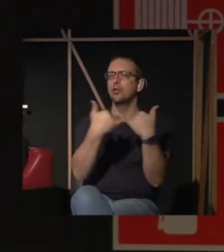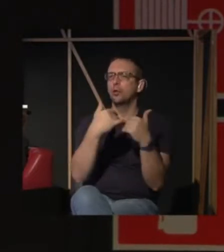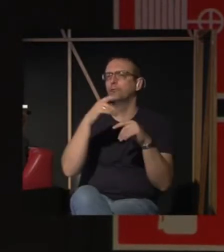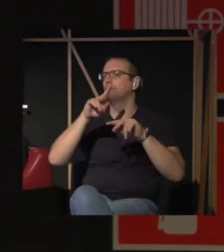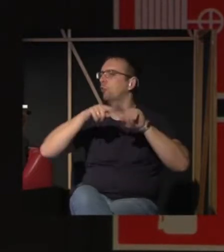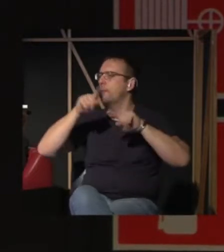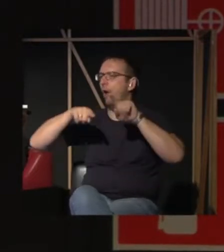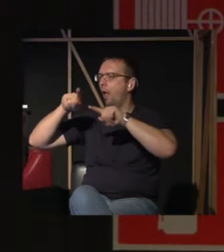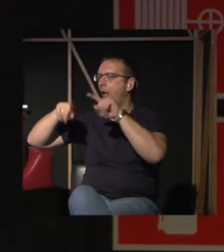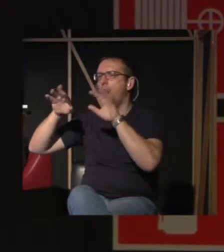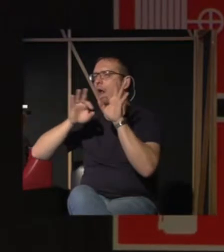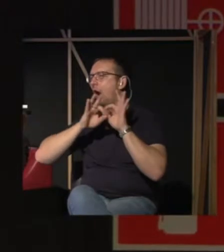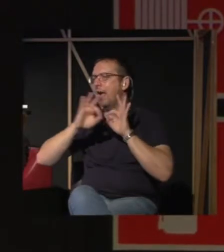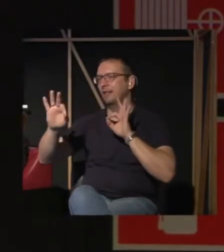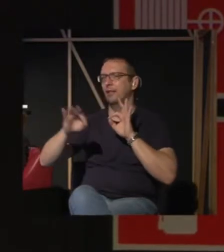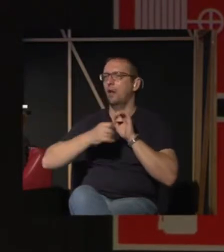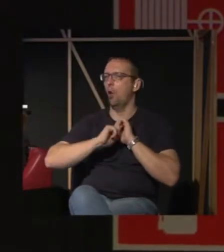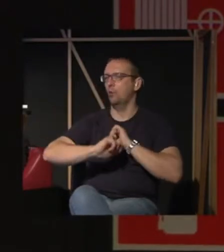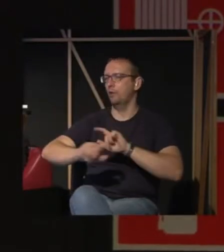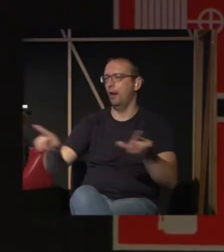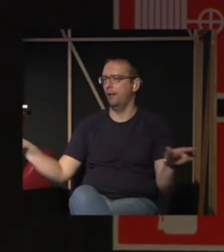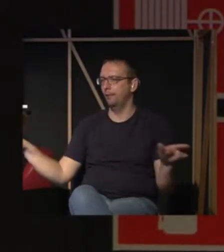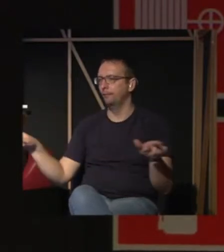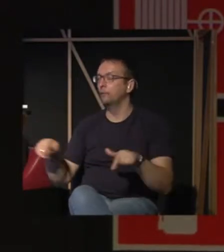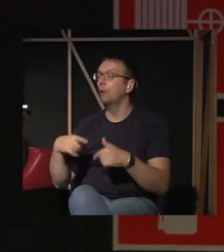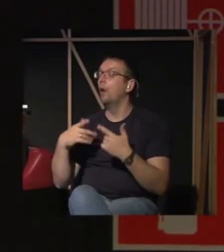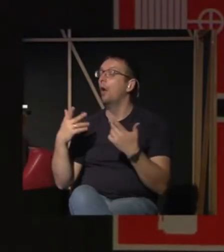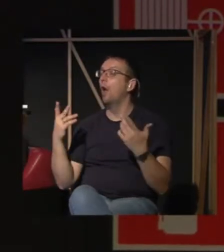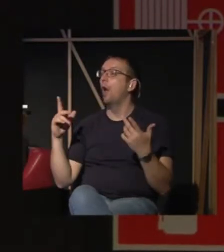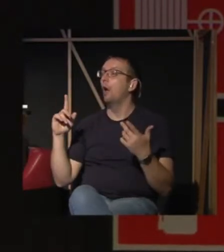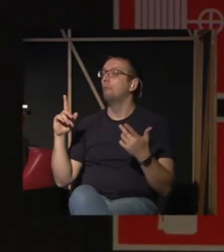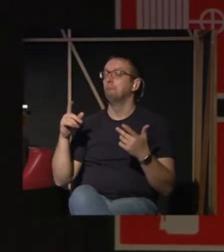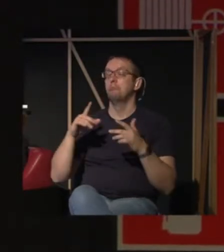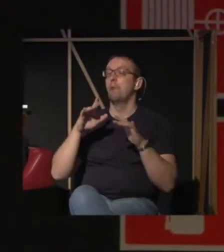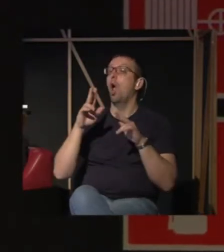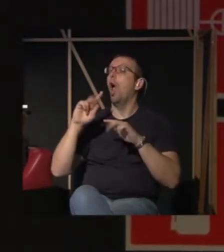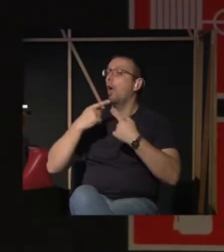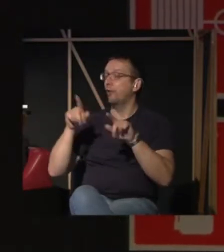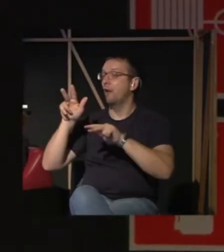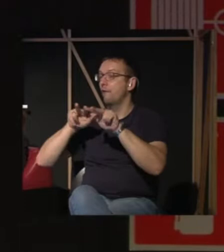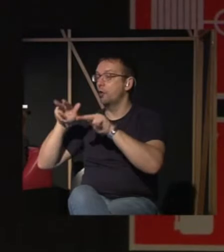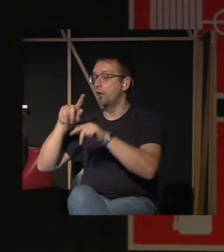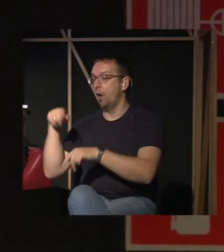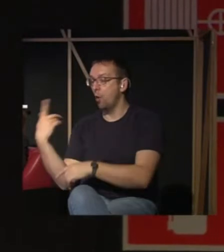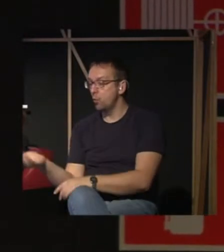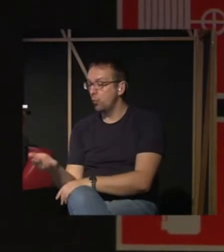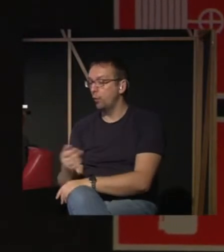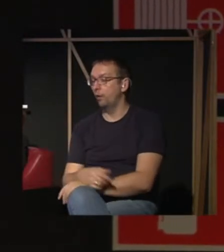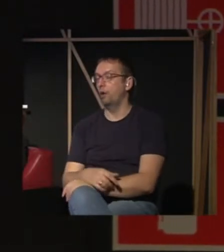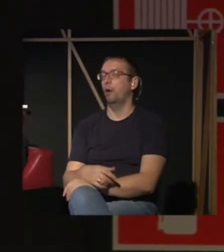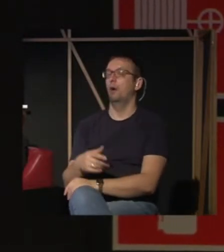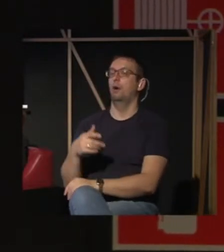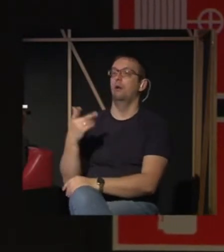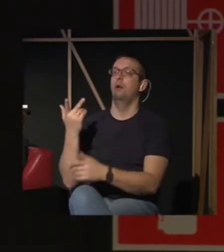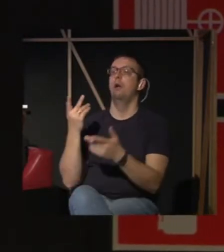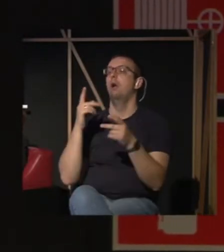host cities as well, focusing on all travel aspects from the airport all the way to the seat of